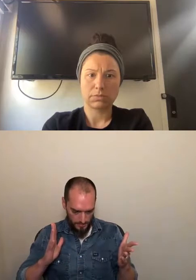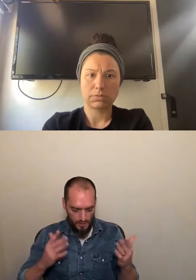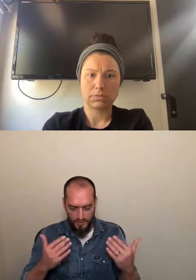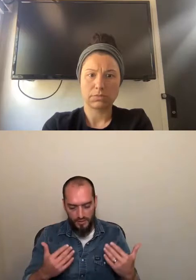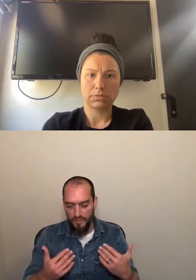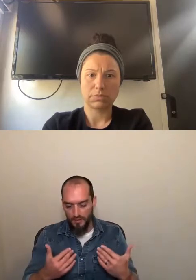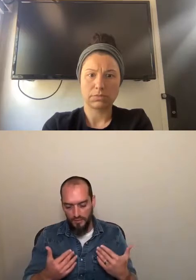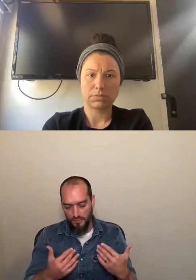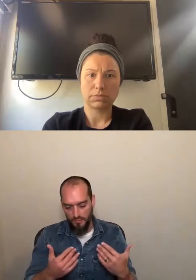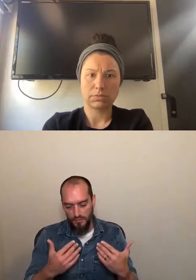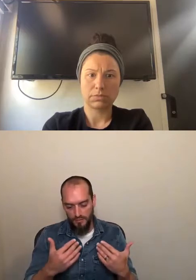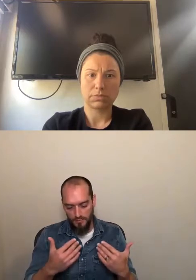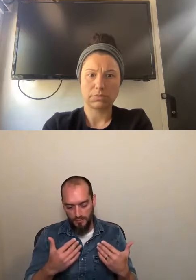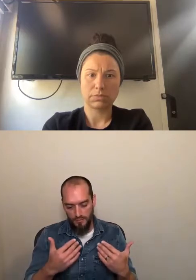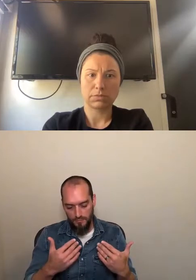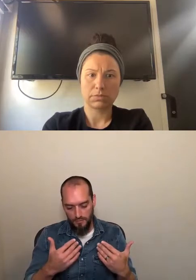again,